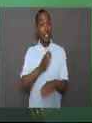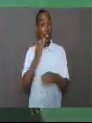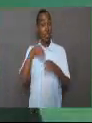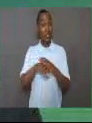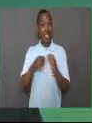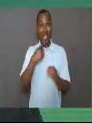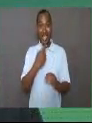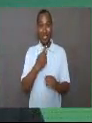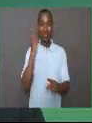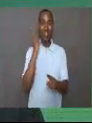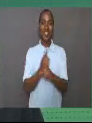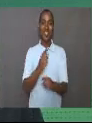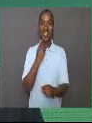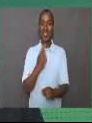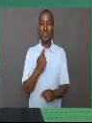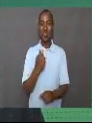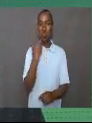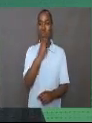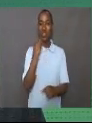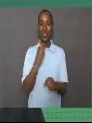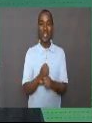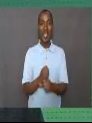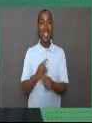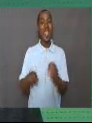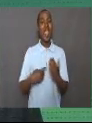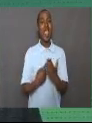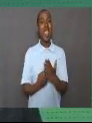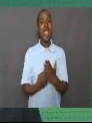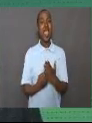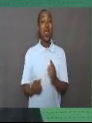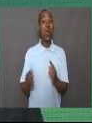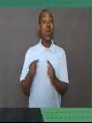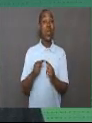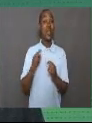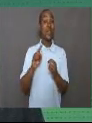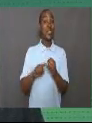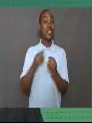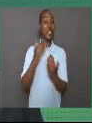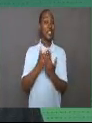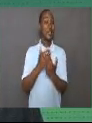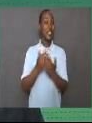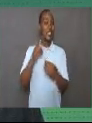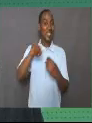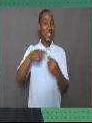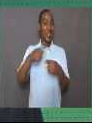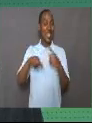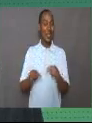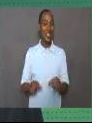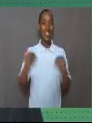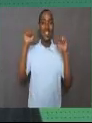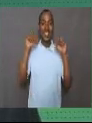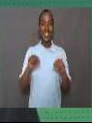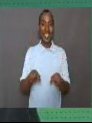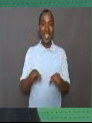done. This brings us to the end of our lesson.